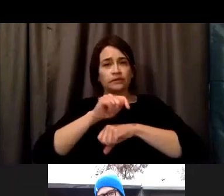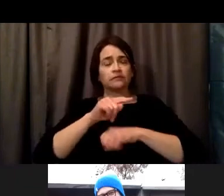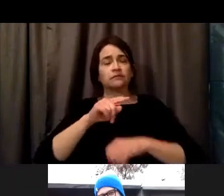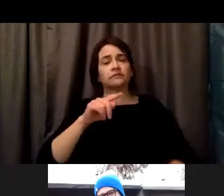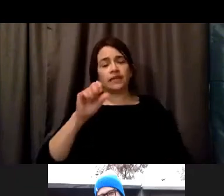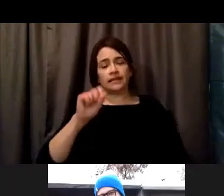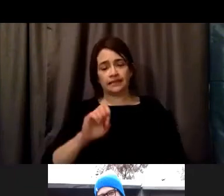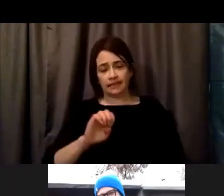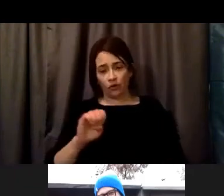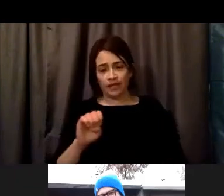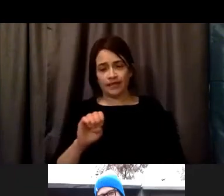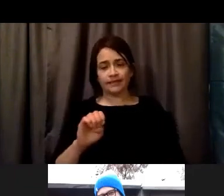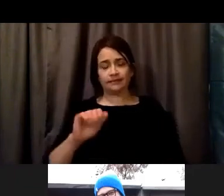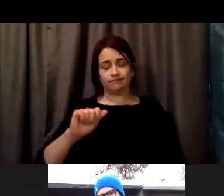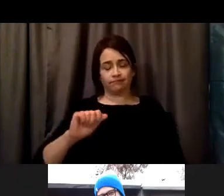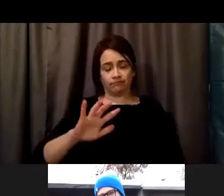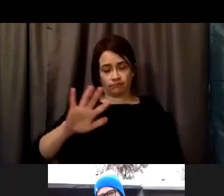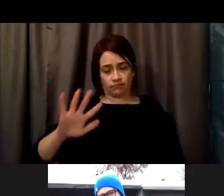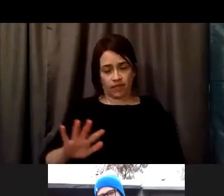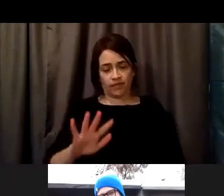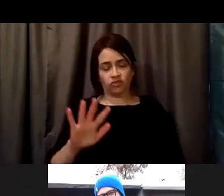to me,